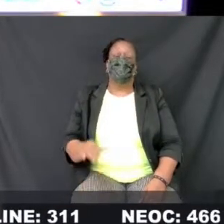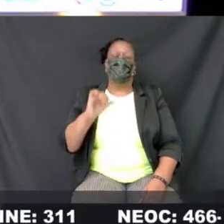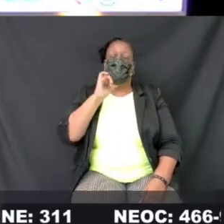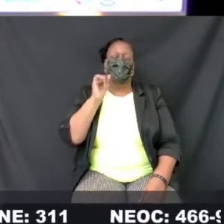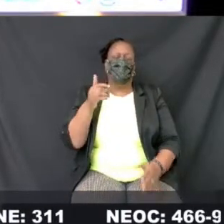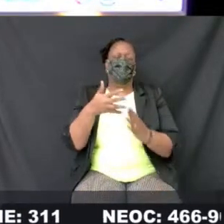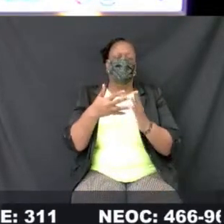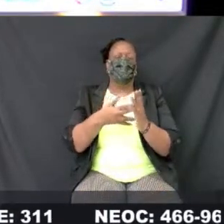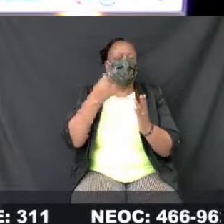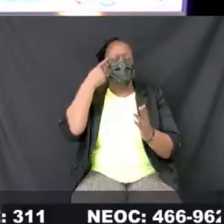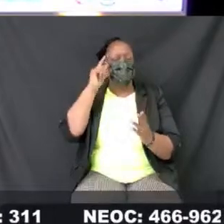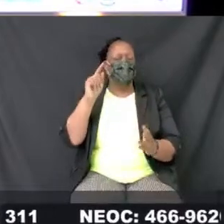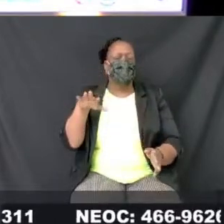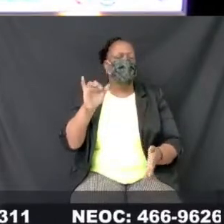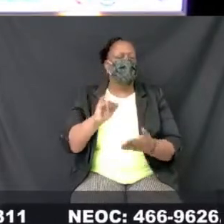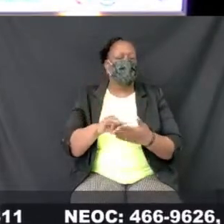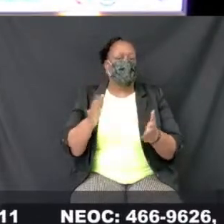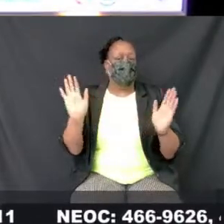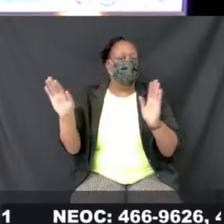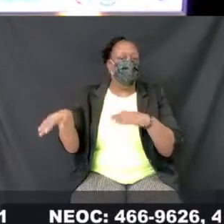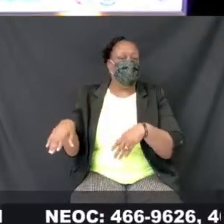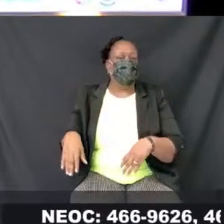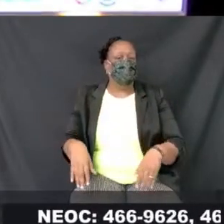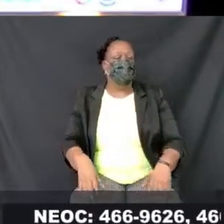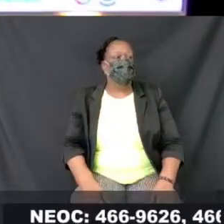that testing.